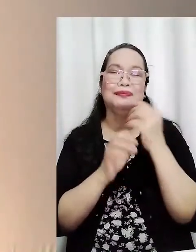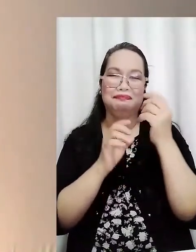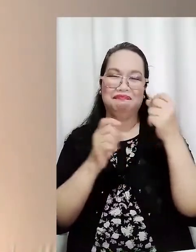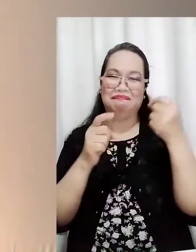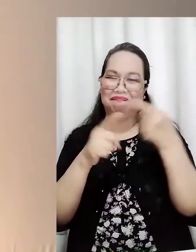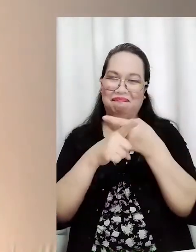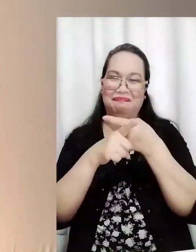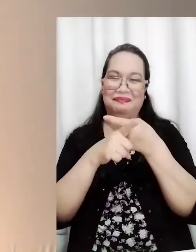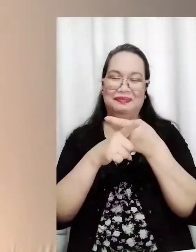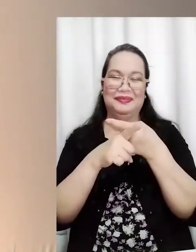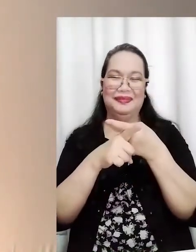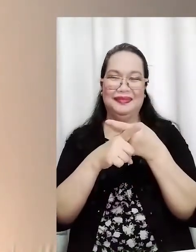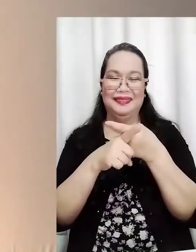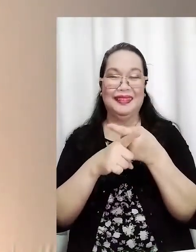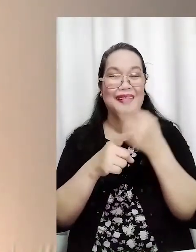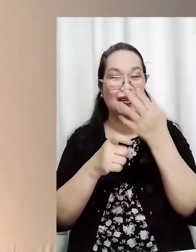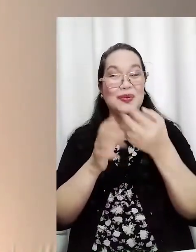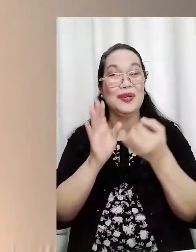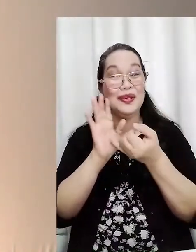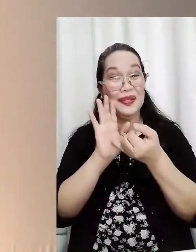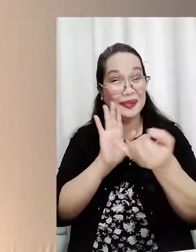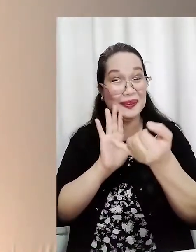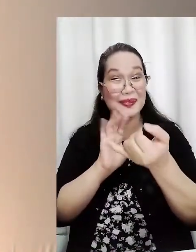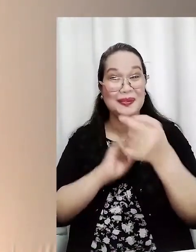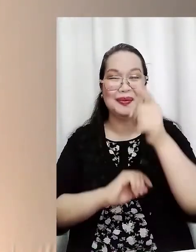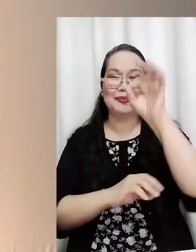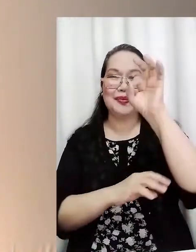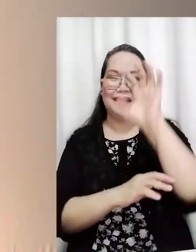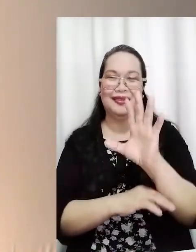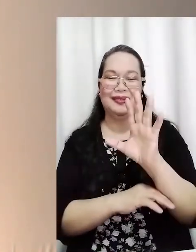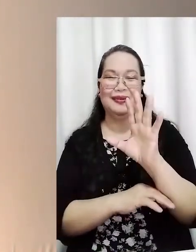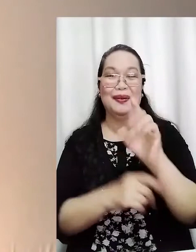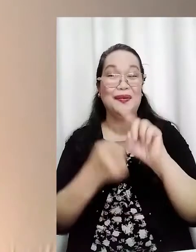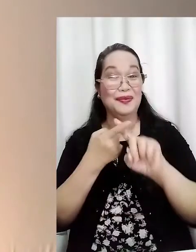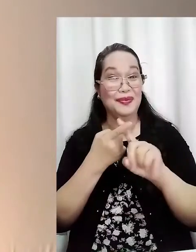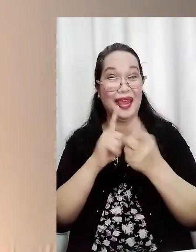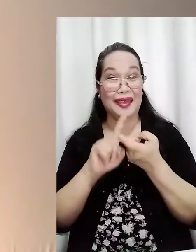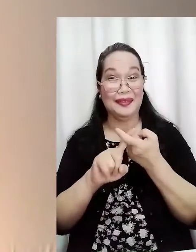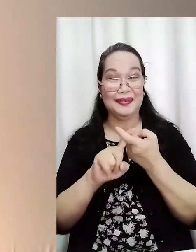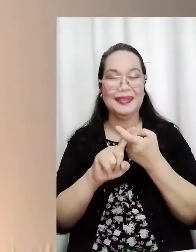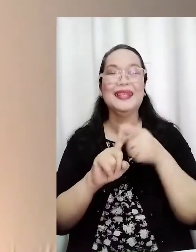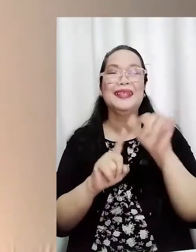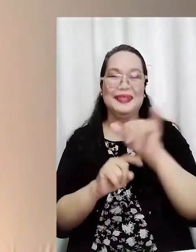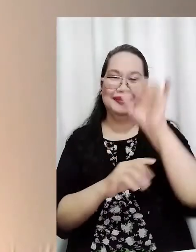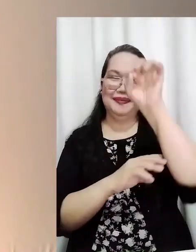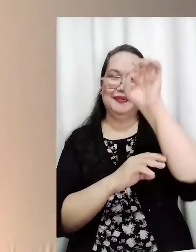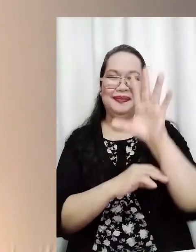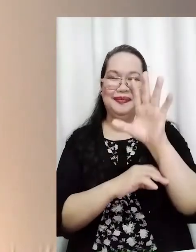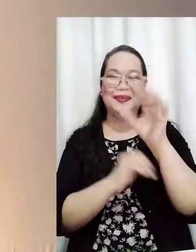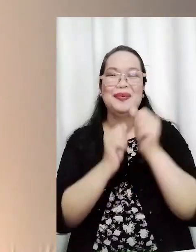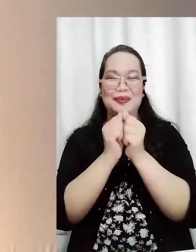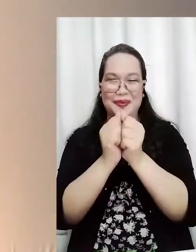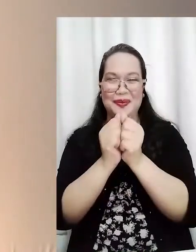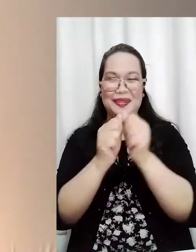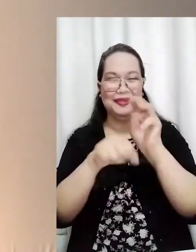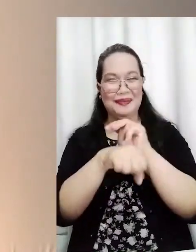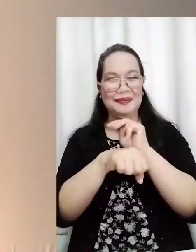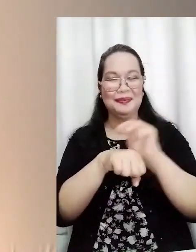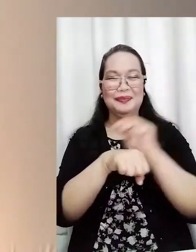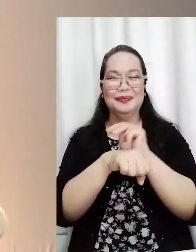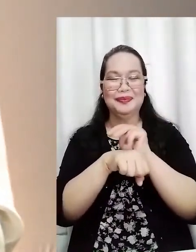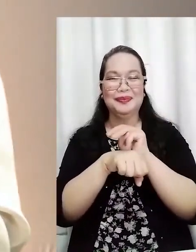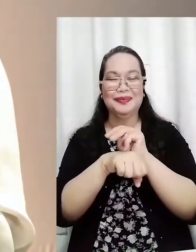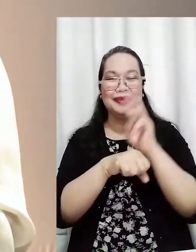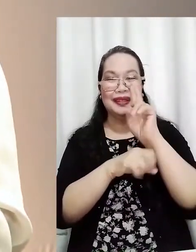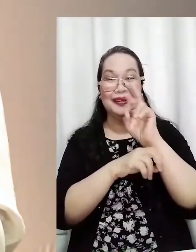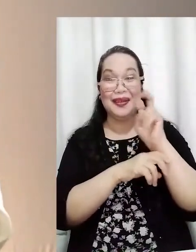kong ipakilala sa inyo ang isang kaibigan ko at isang kapwa pastor at colleague po sa ministry, si Reverend Nasali